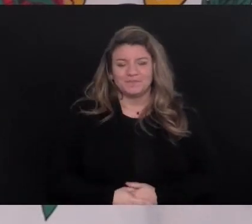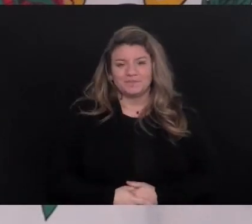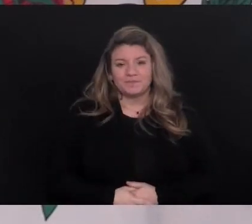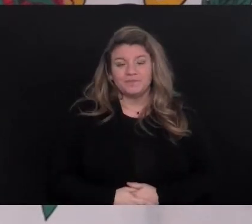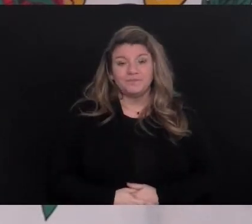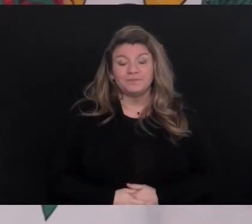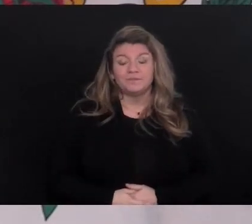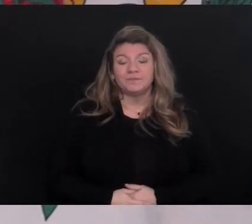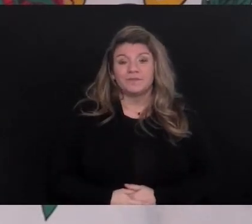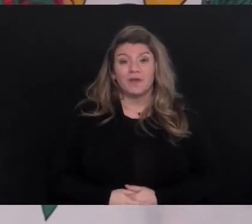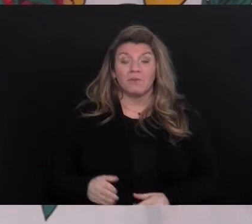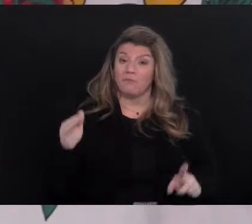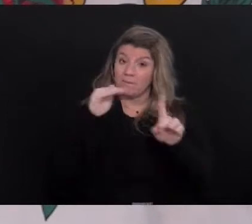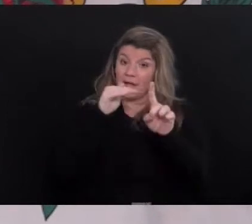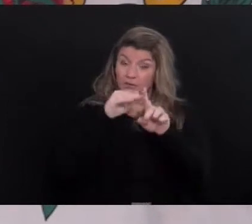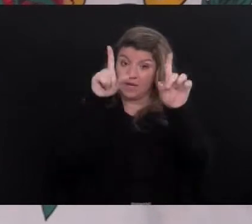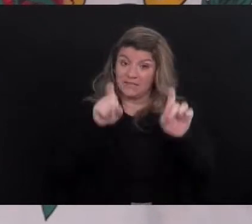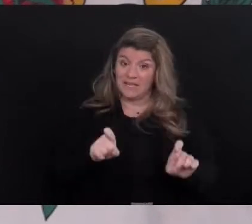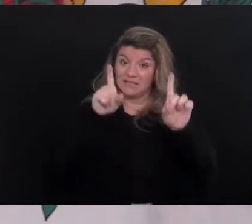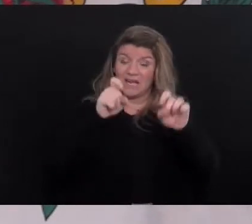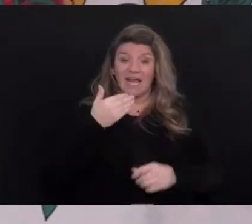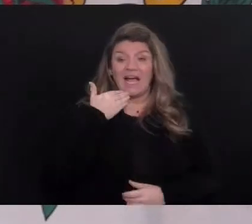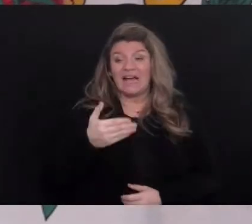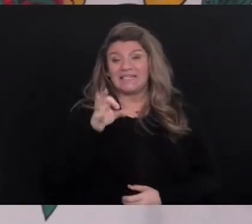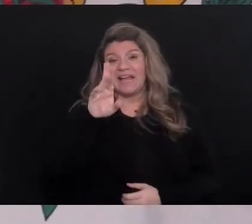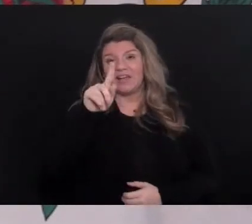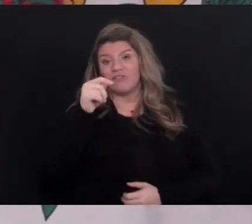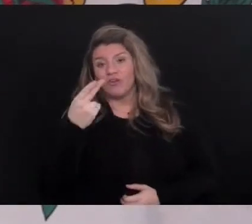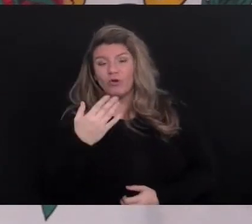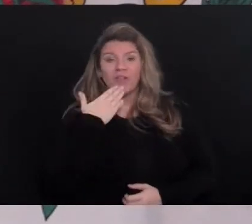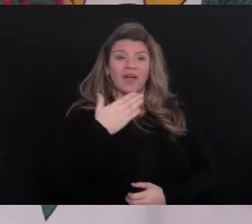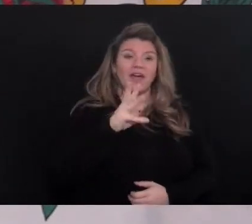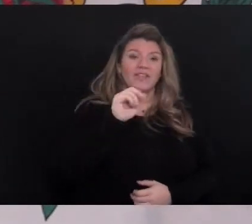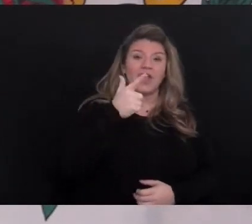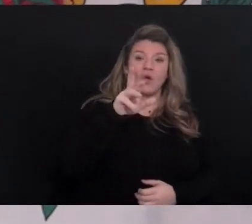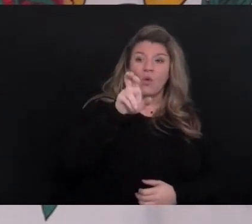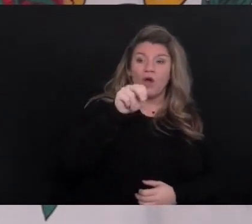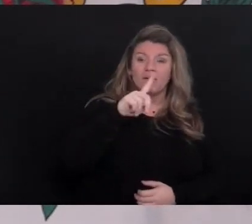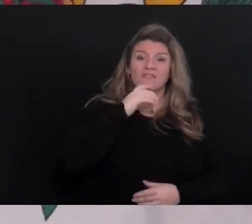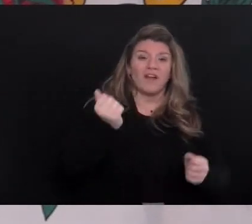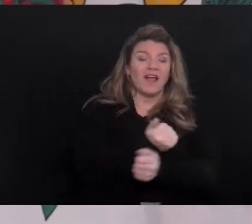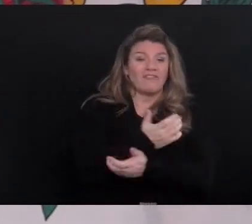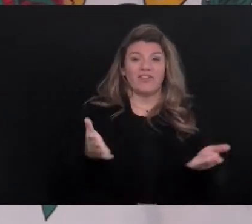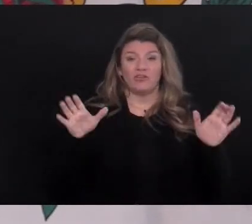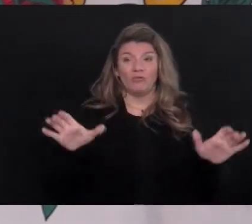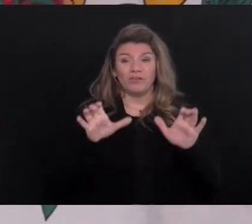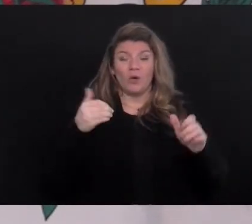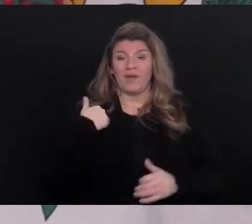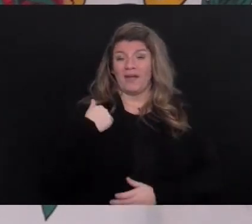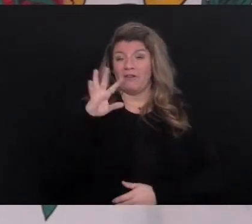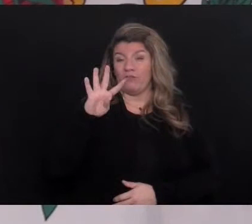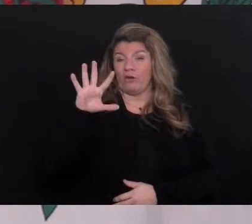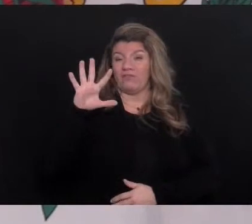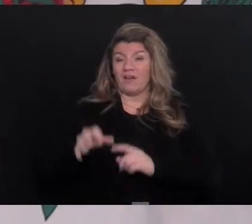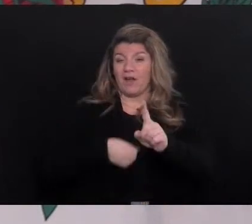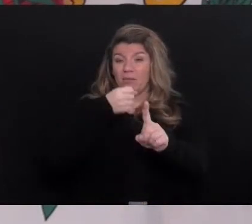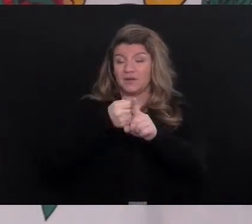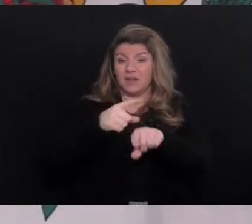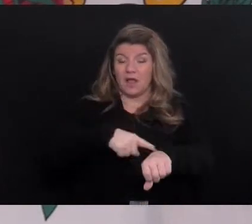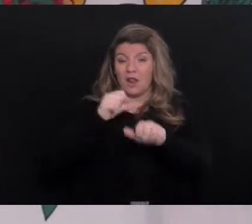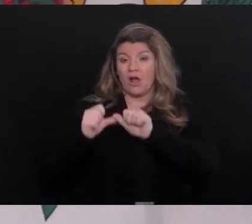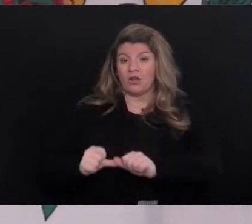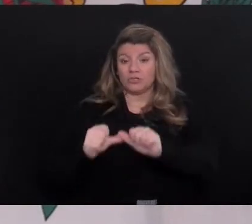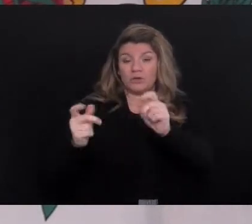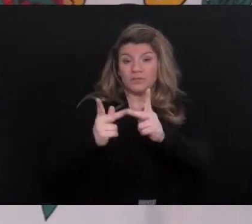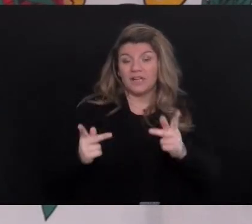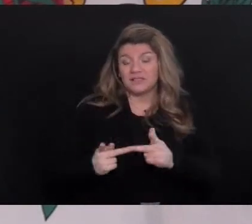I remind you about getting tested. I thank Fruith. I thank Walgreens for all you've done. We've got 45 outbreaks in our long-term care facilities, none